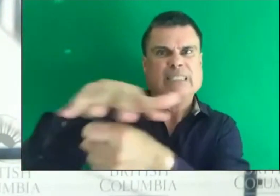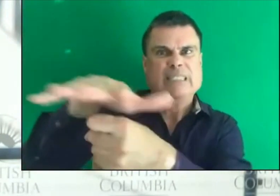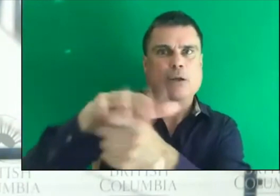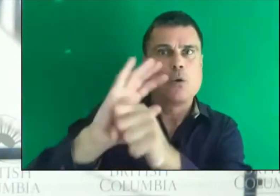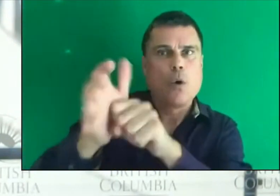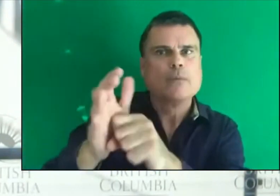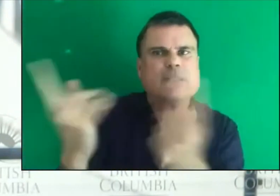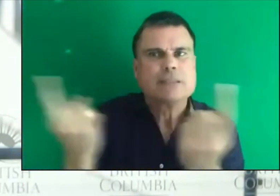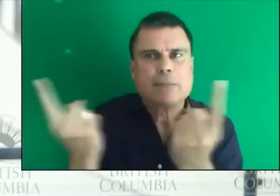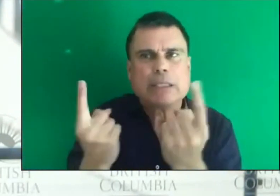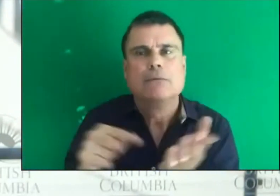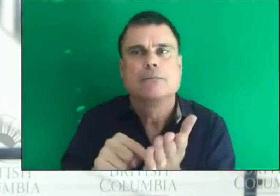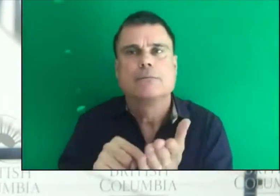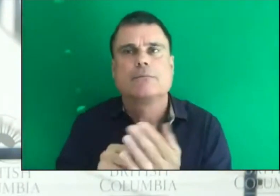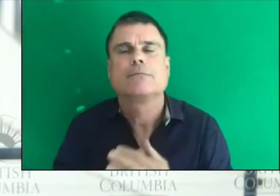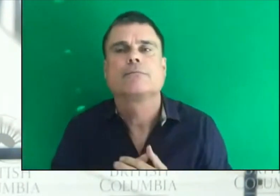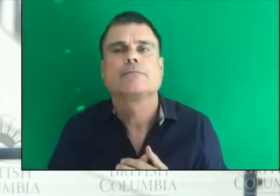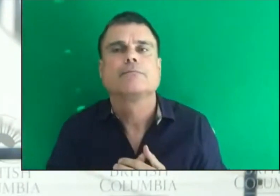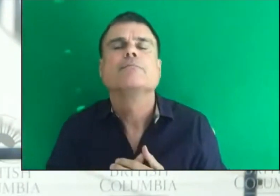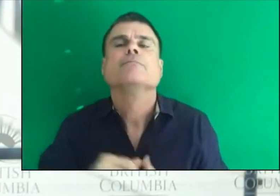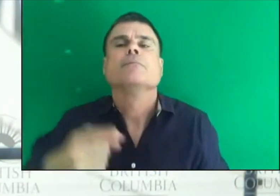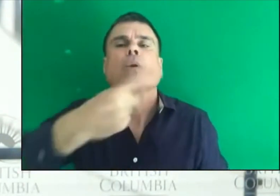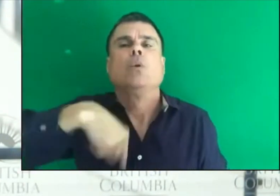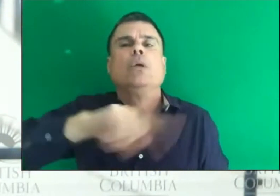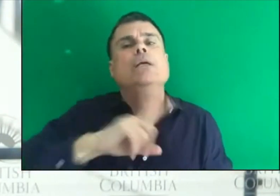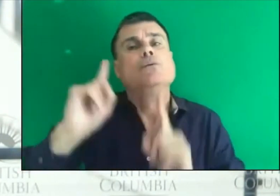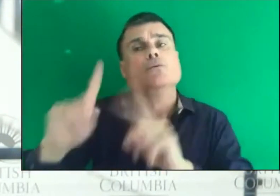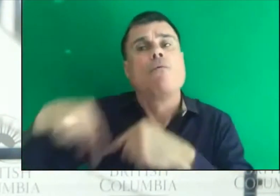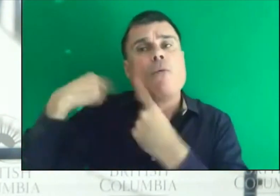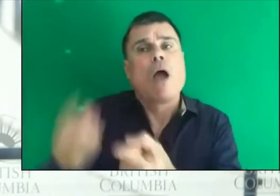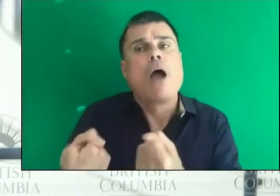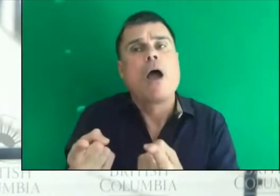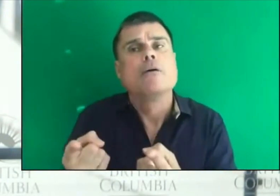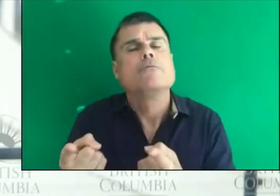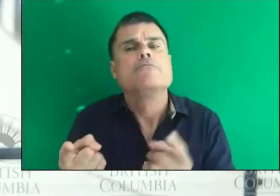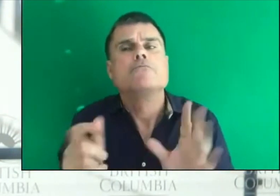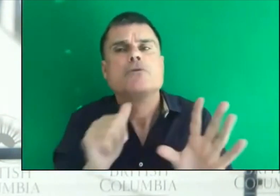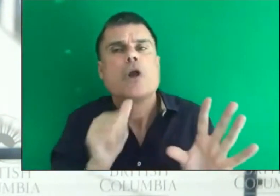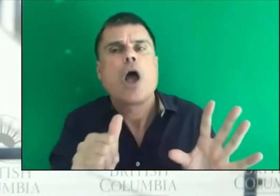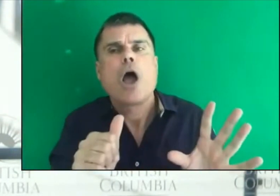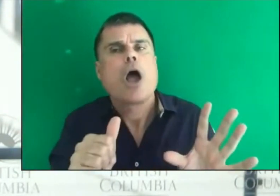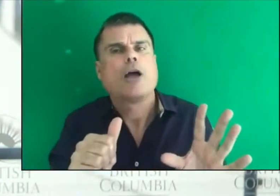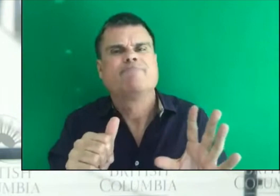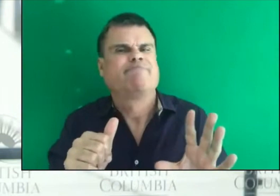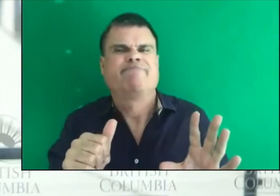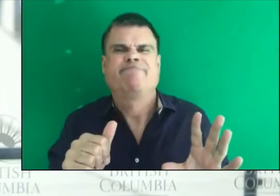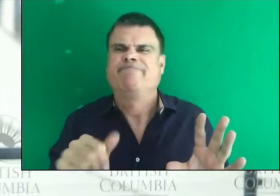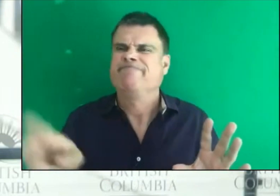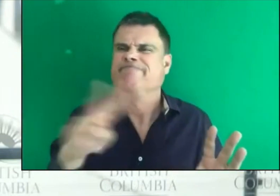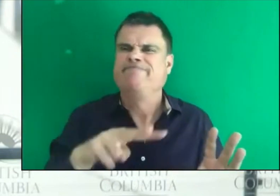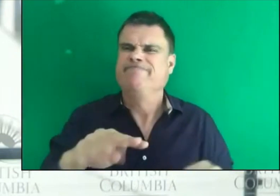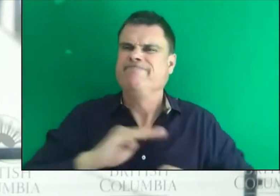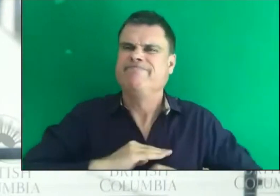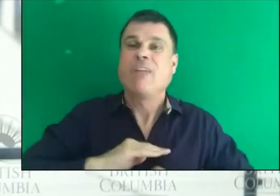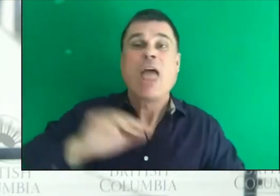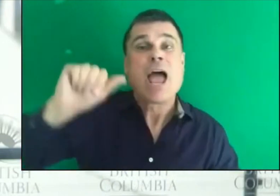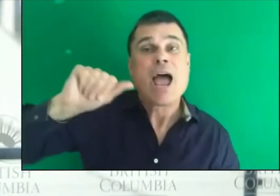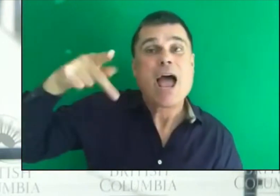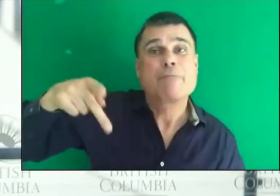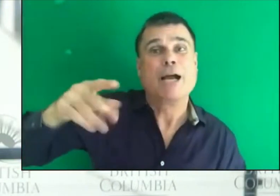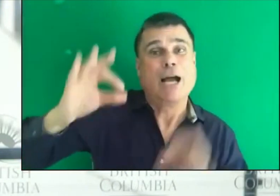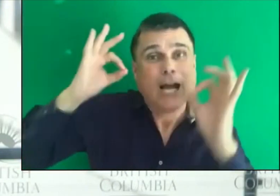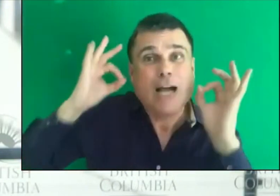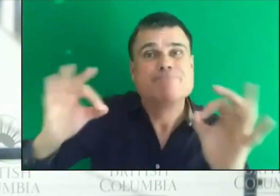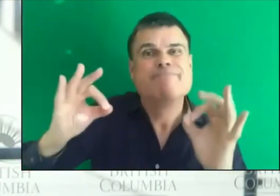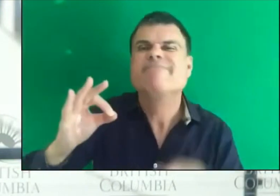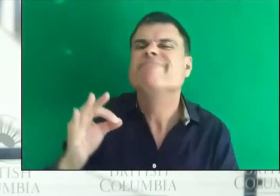we, right now, the way our processes are working, we don't feel it would be helpful to add that sort